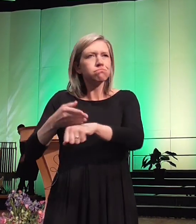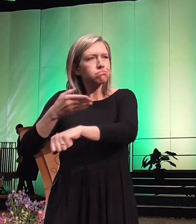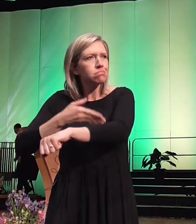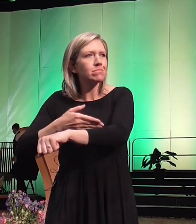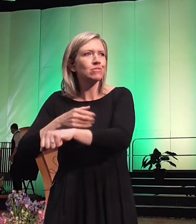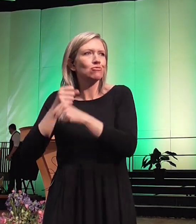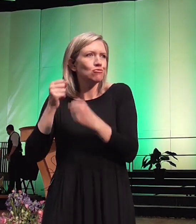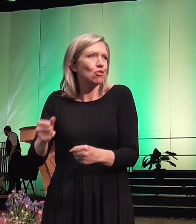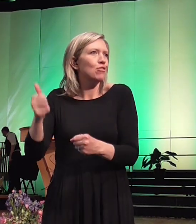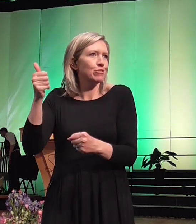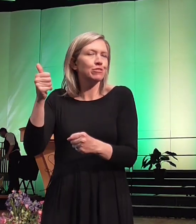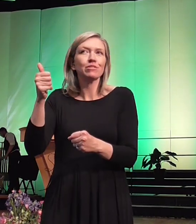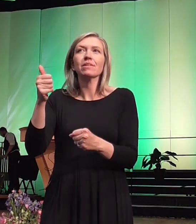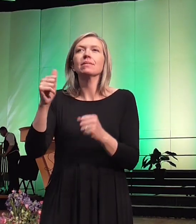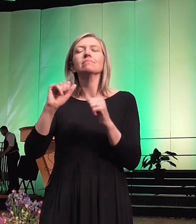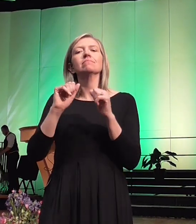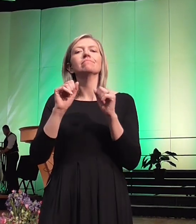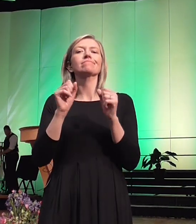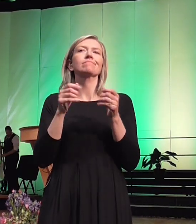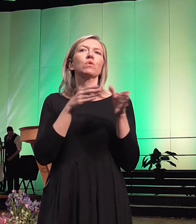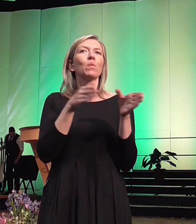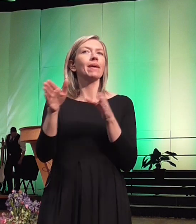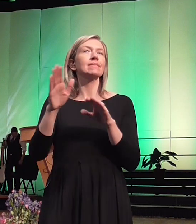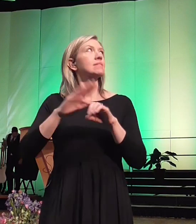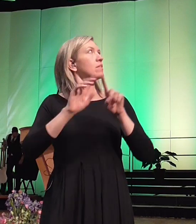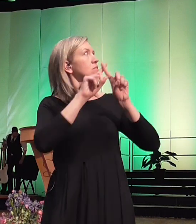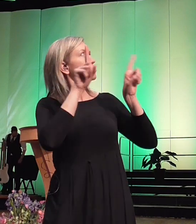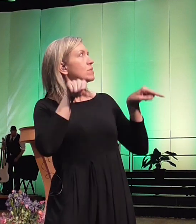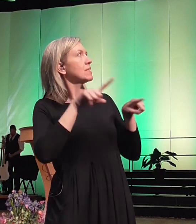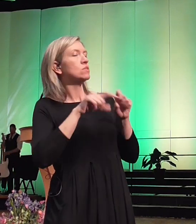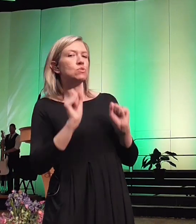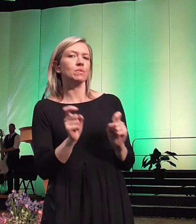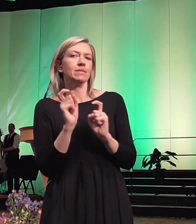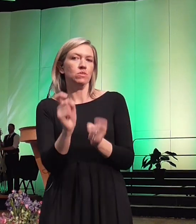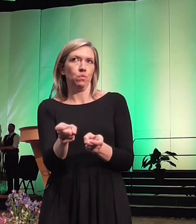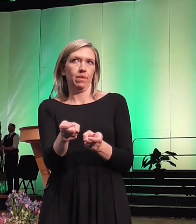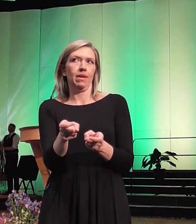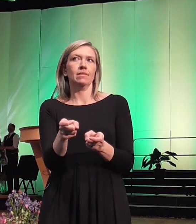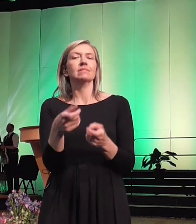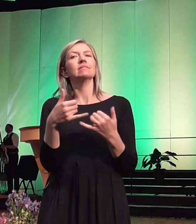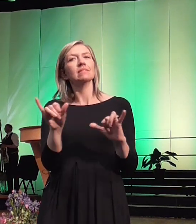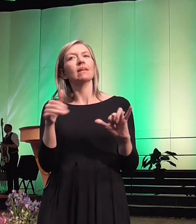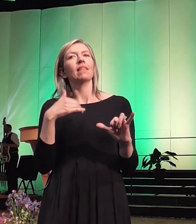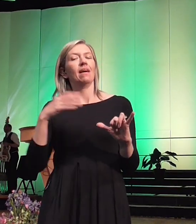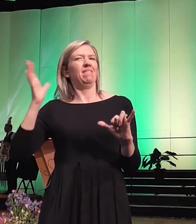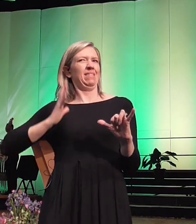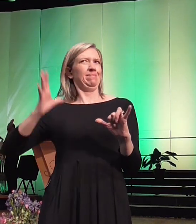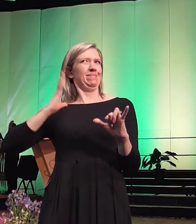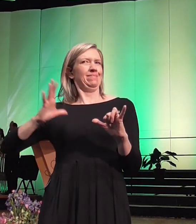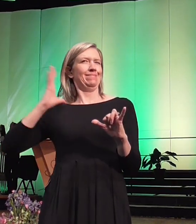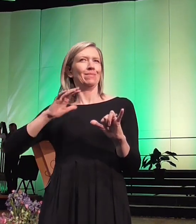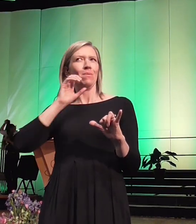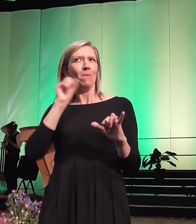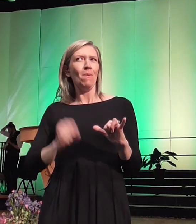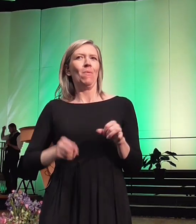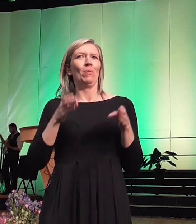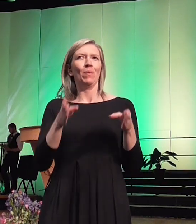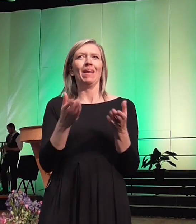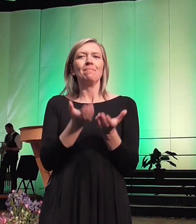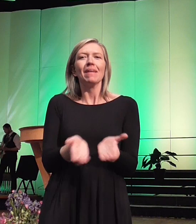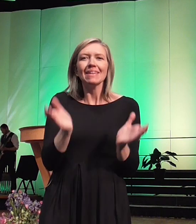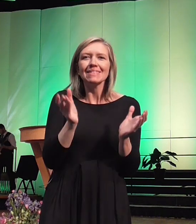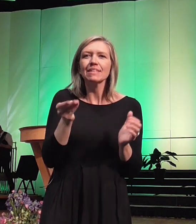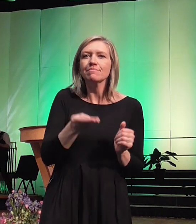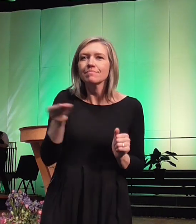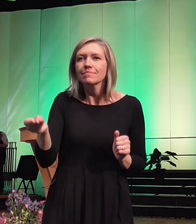on the screen that you can give, and we still have the primitive way of passing the baskets, which is the same